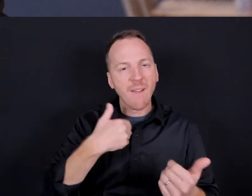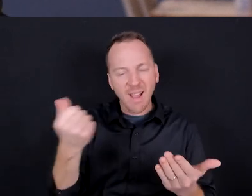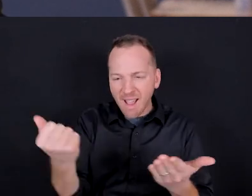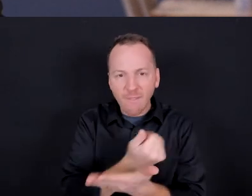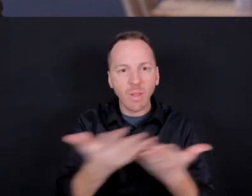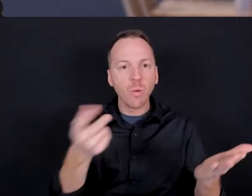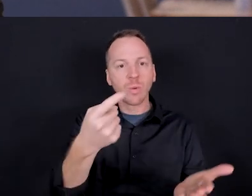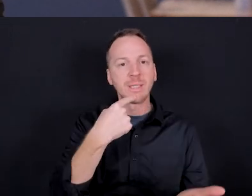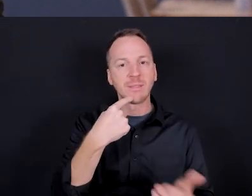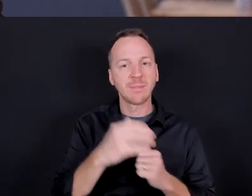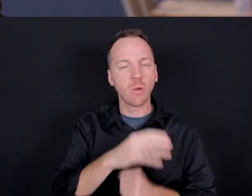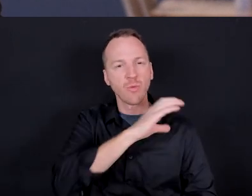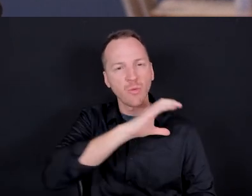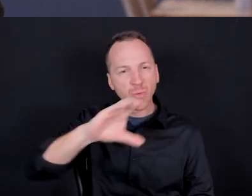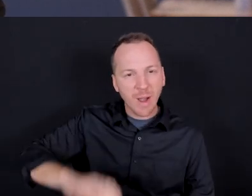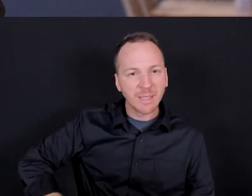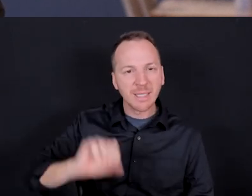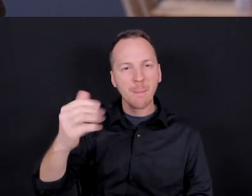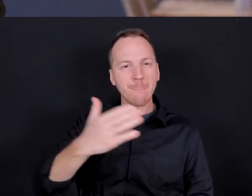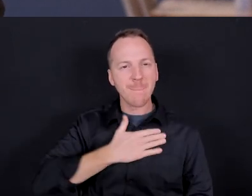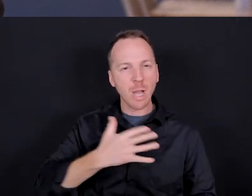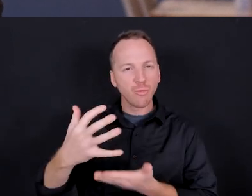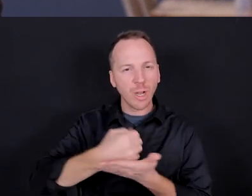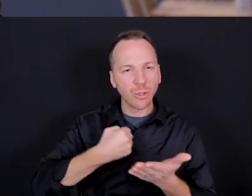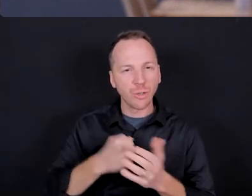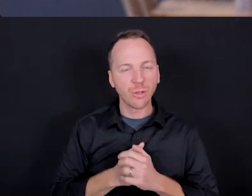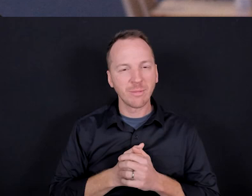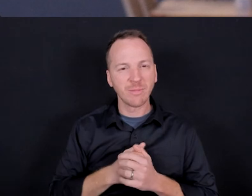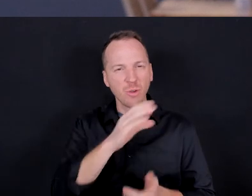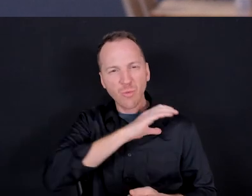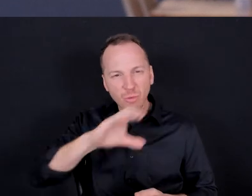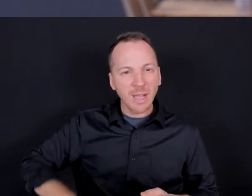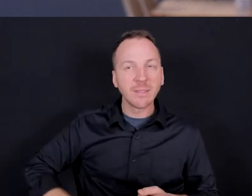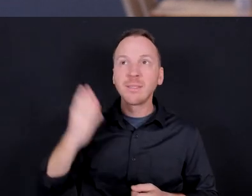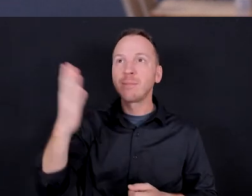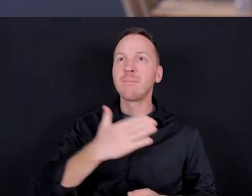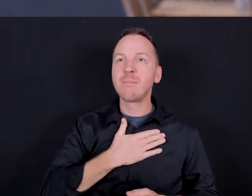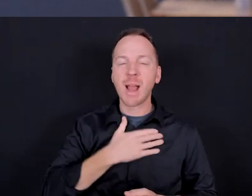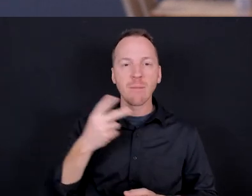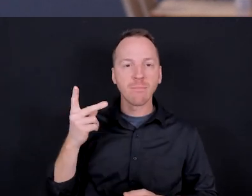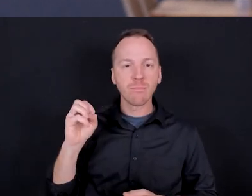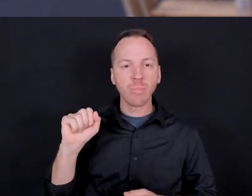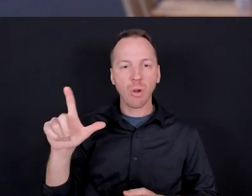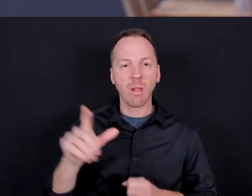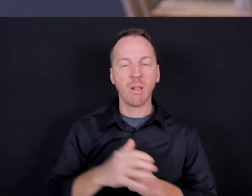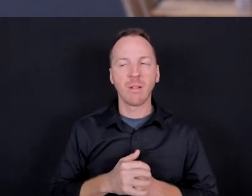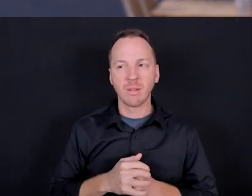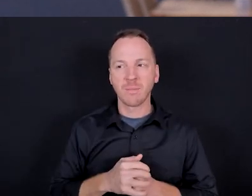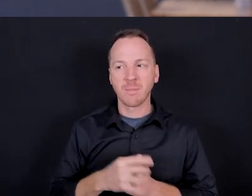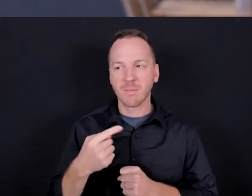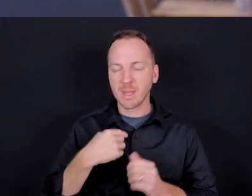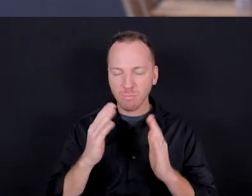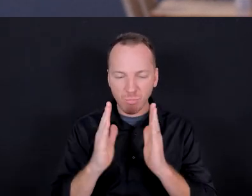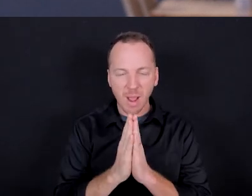you can say, Christ is my treasure. Christ is my pearl. And I